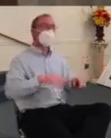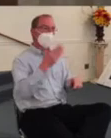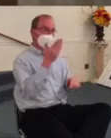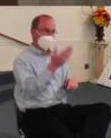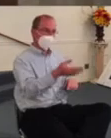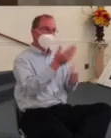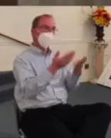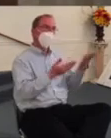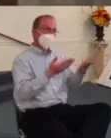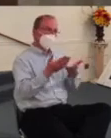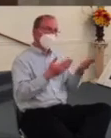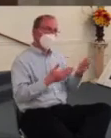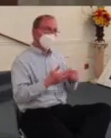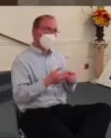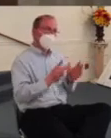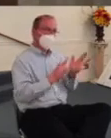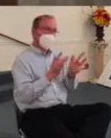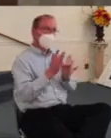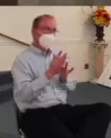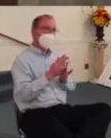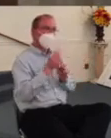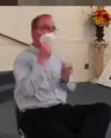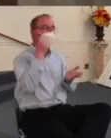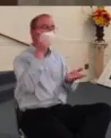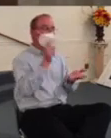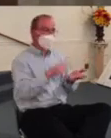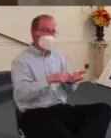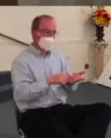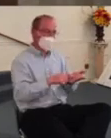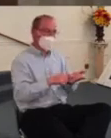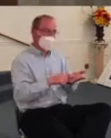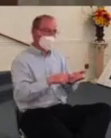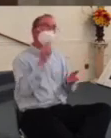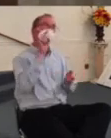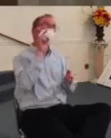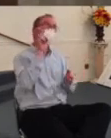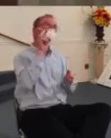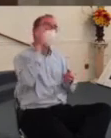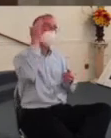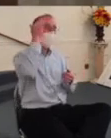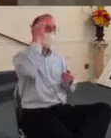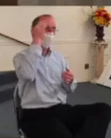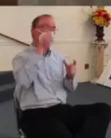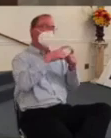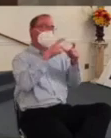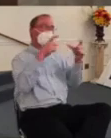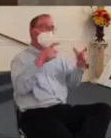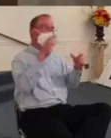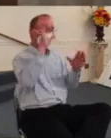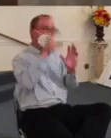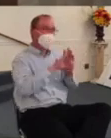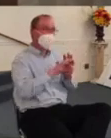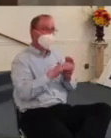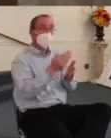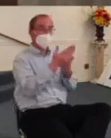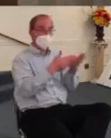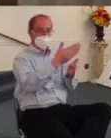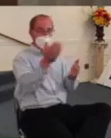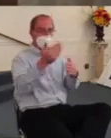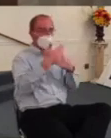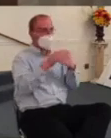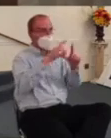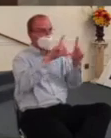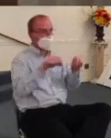note of the bigger picture. Some of you send cards. Some of you make phone